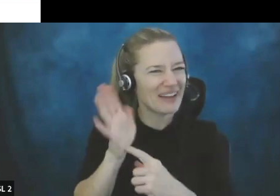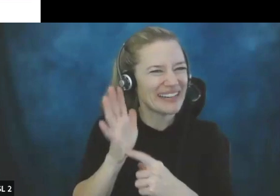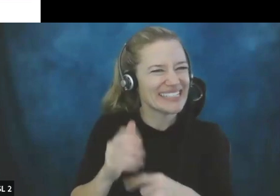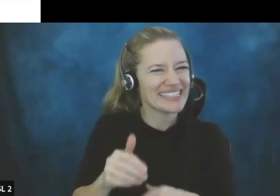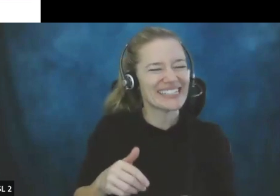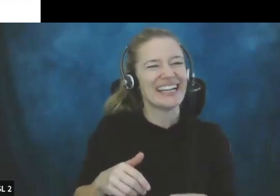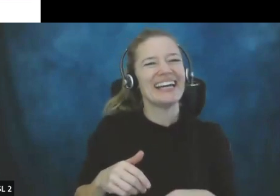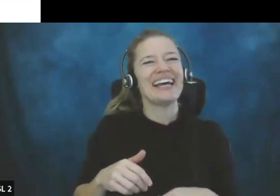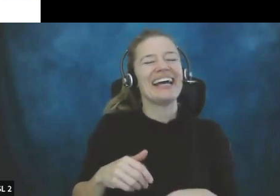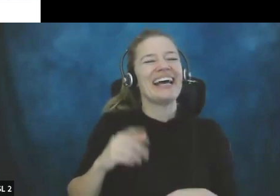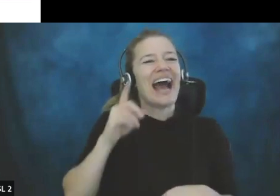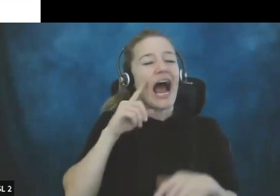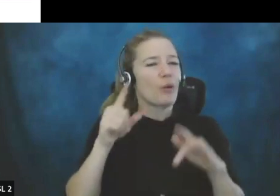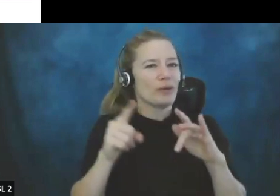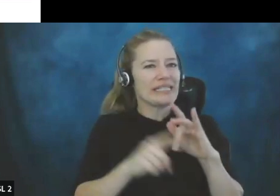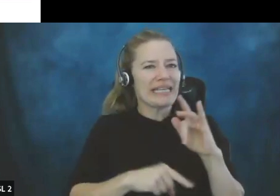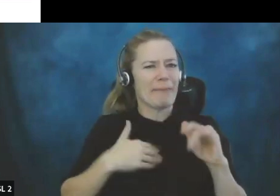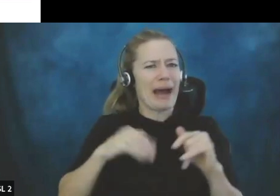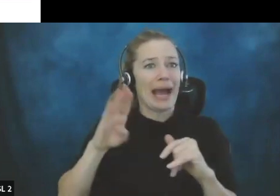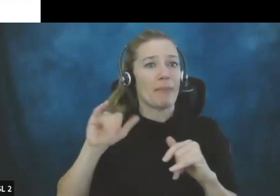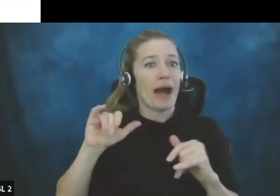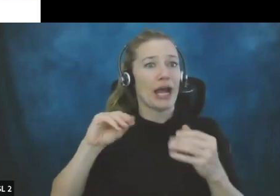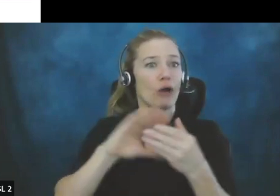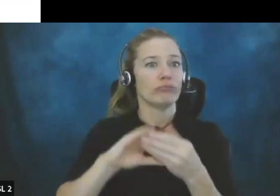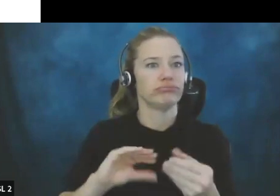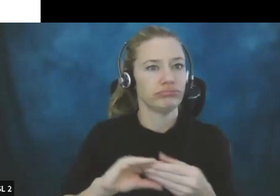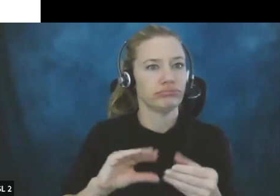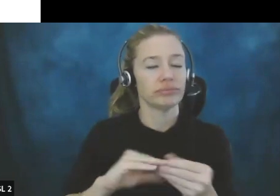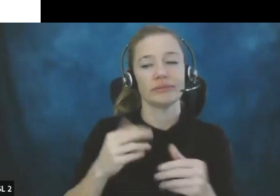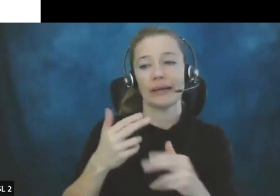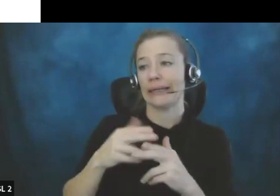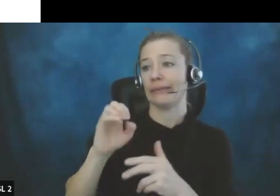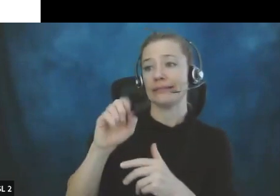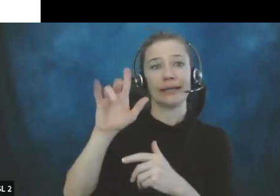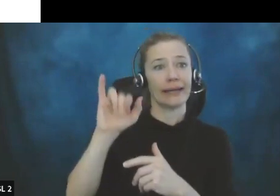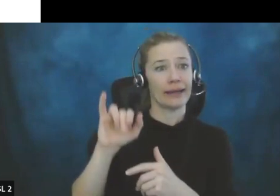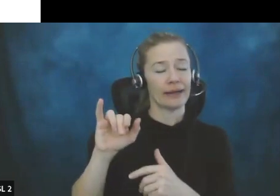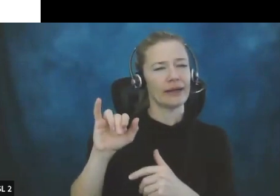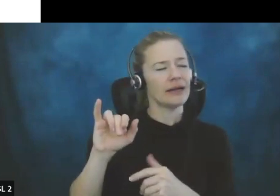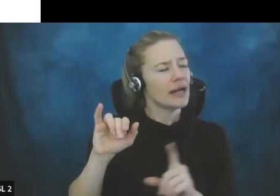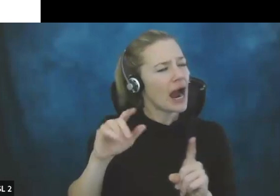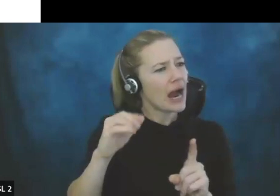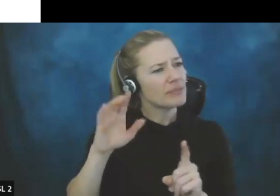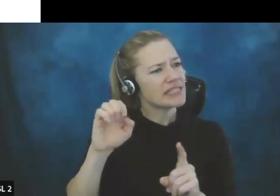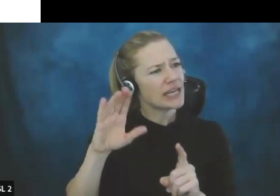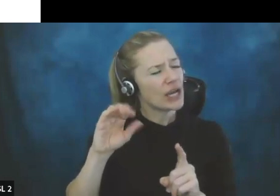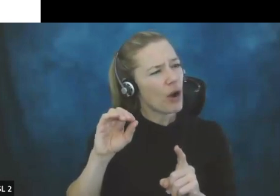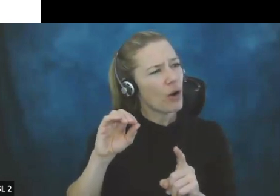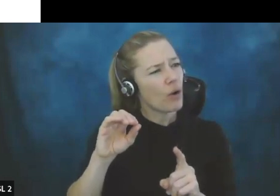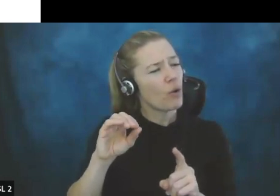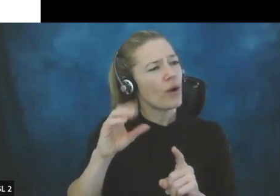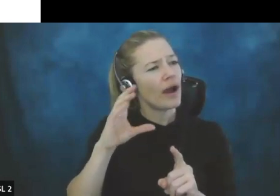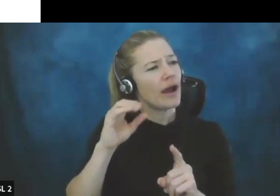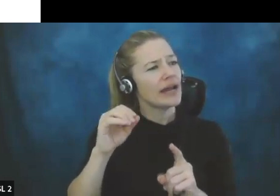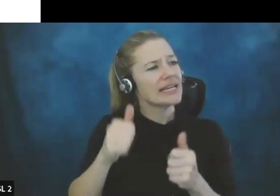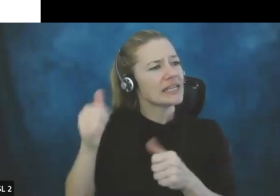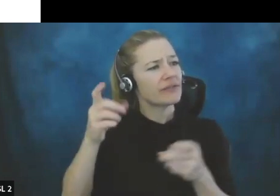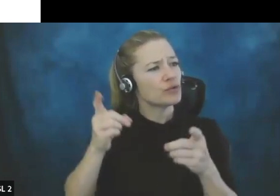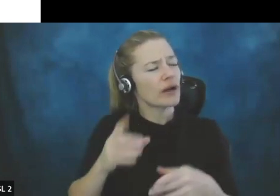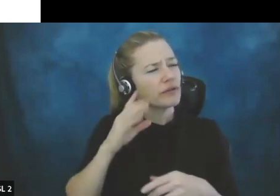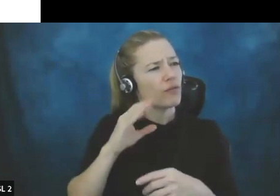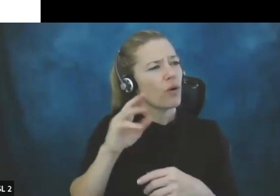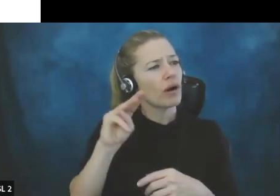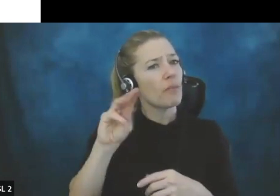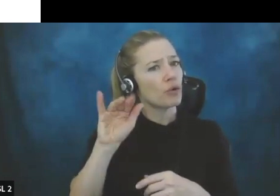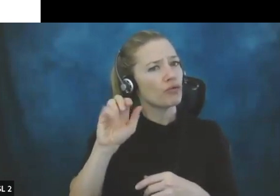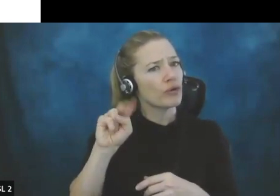5 minutes. So I'm going to skip my bio, other than to say Eli Gillardin, CEO, Executive Director of Marin Center for